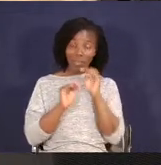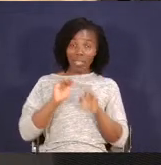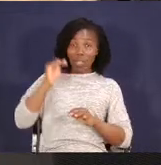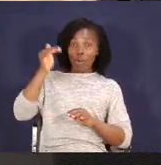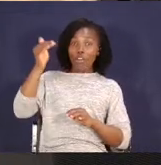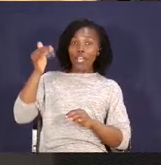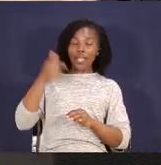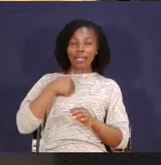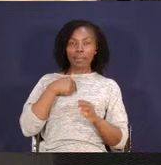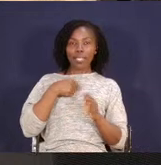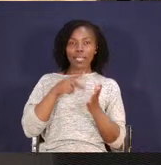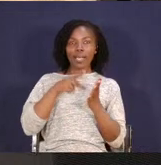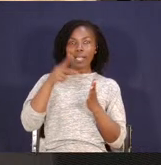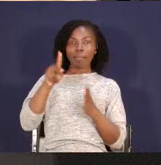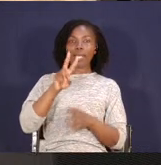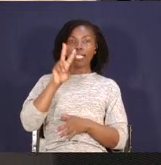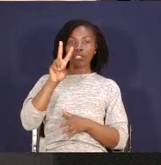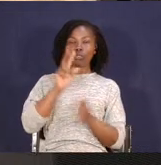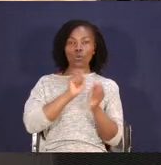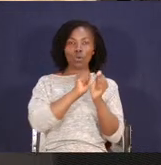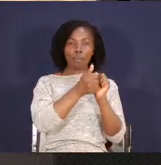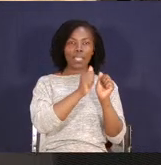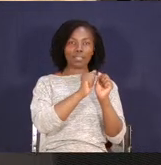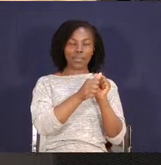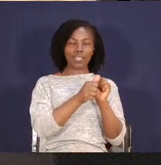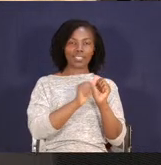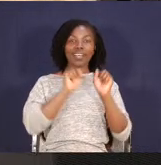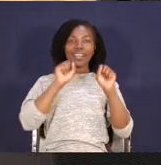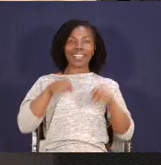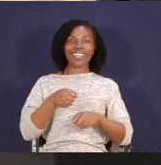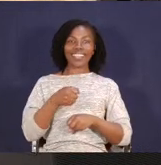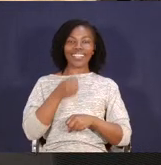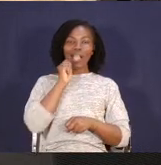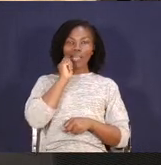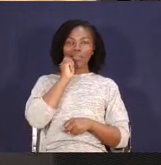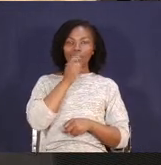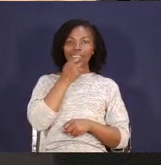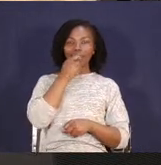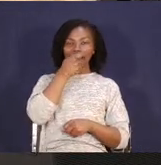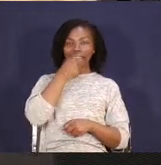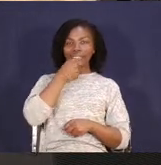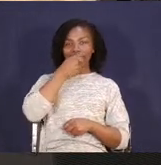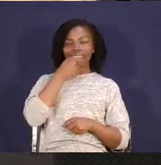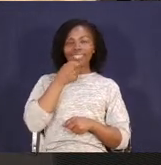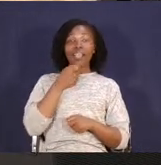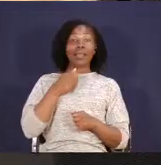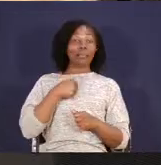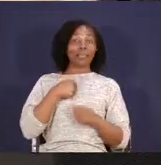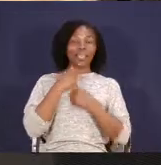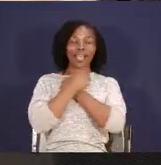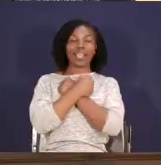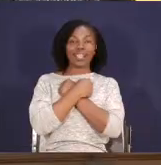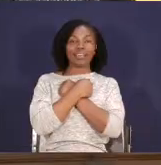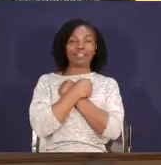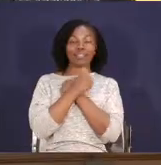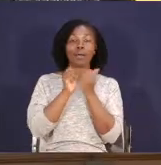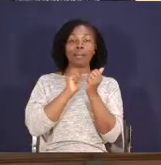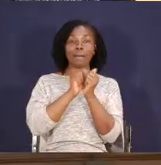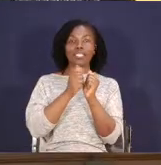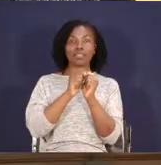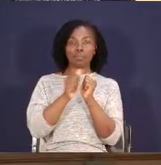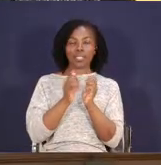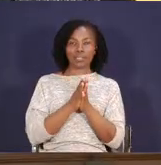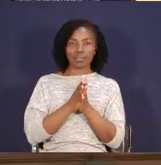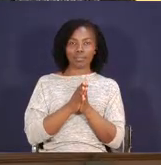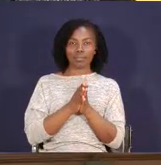so I buy like 2 so I can eat one after the other. You know, roast maize. I love roast maize. And you find a